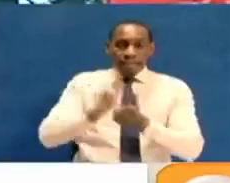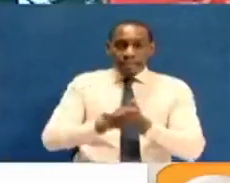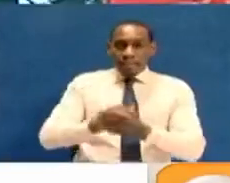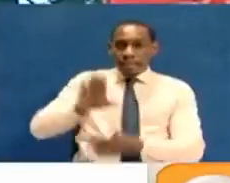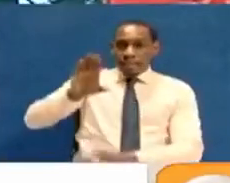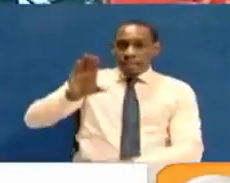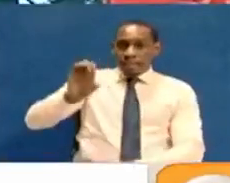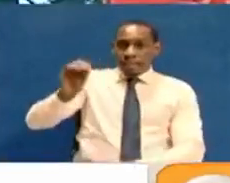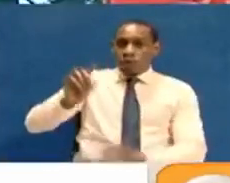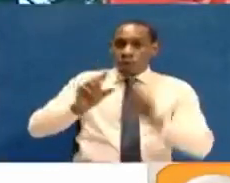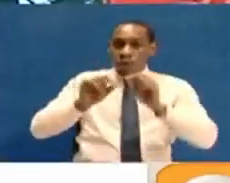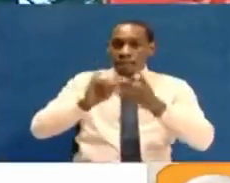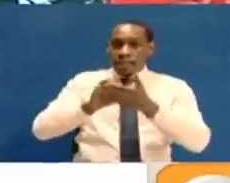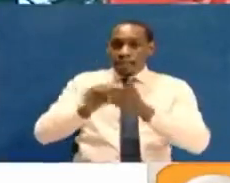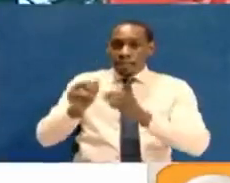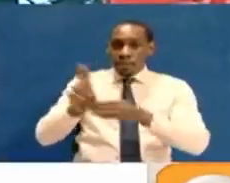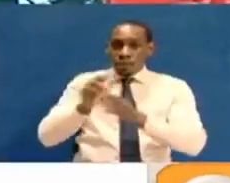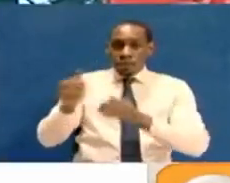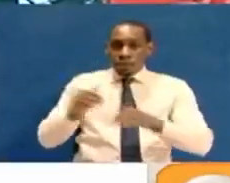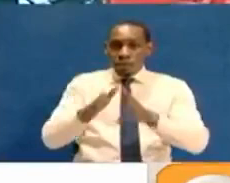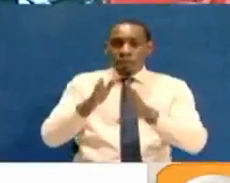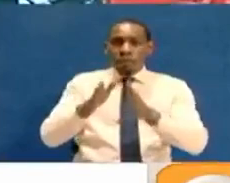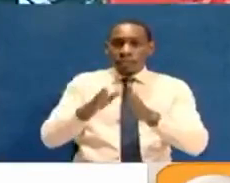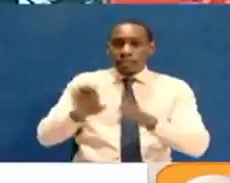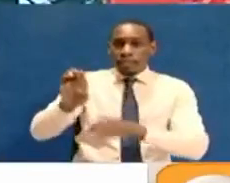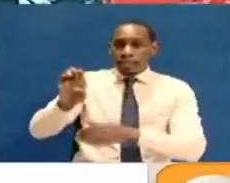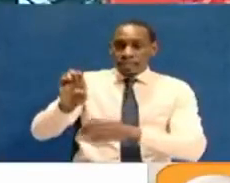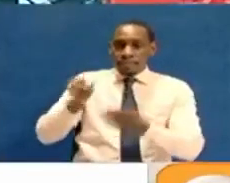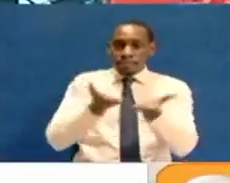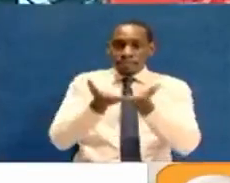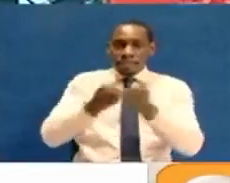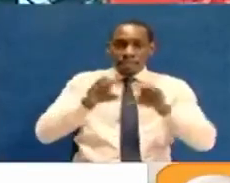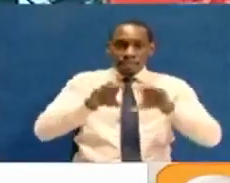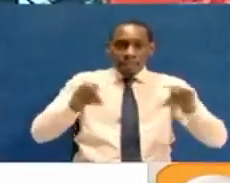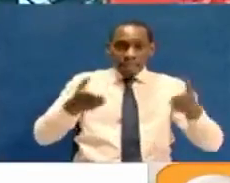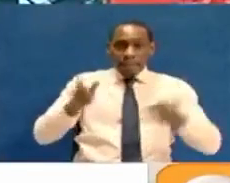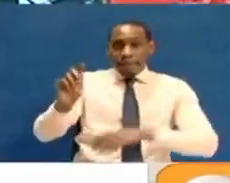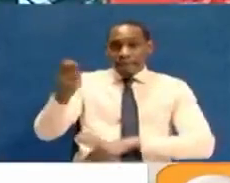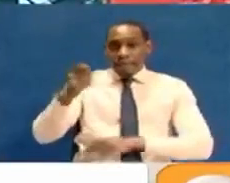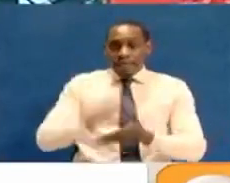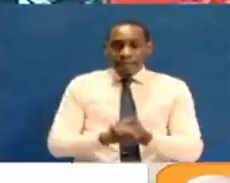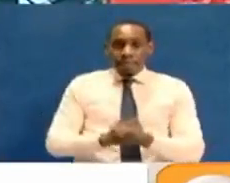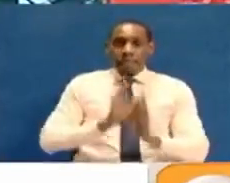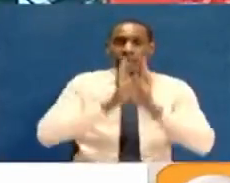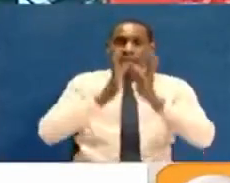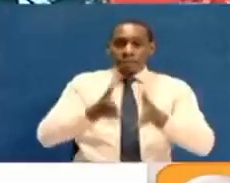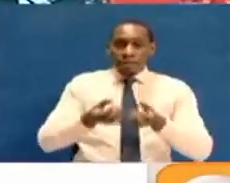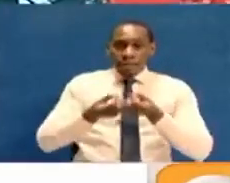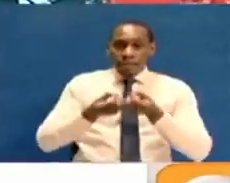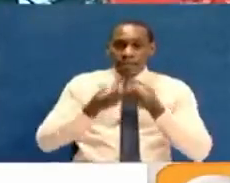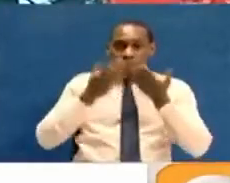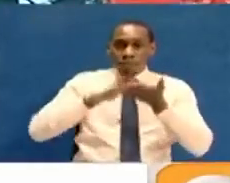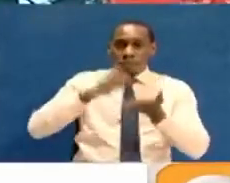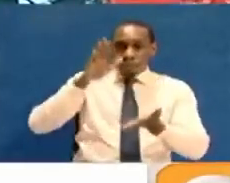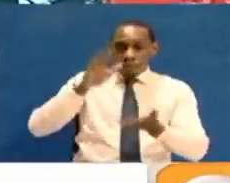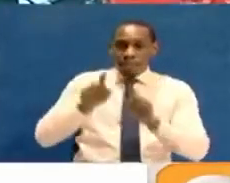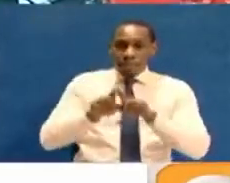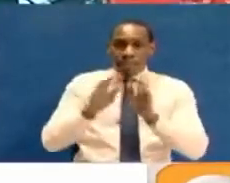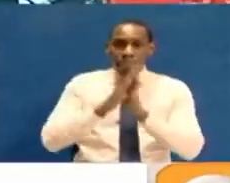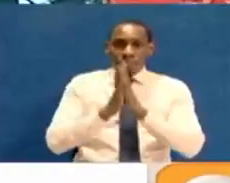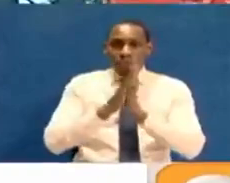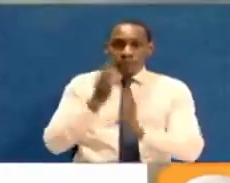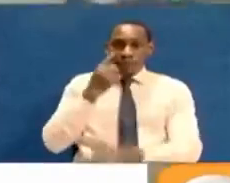Kilavuka further said they are capitalizing on the increased e-commerce market in the country. Faisal Ahmed has more on this